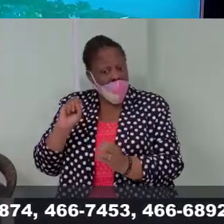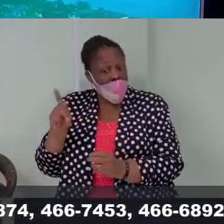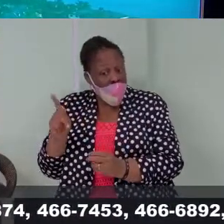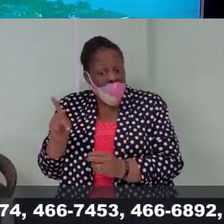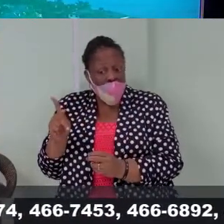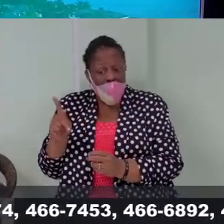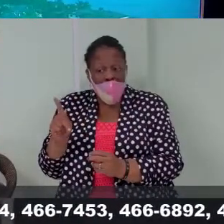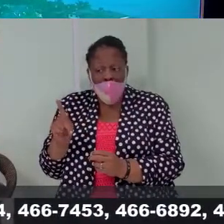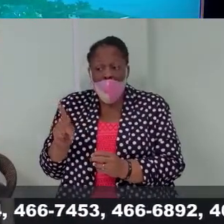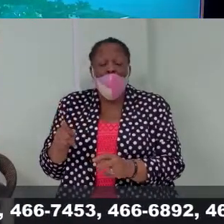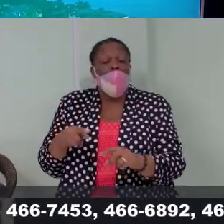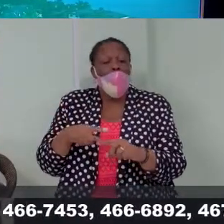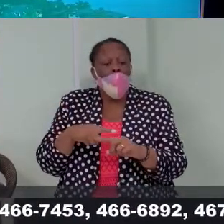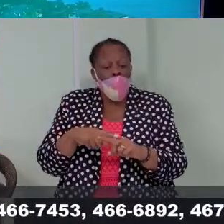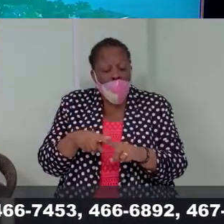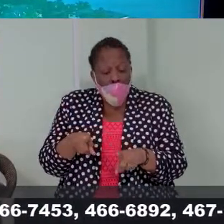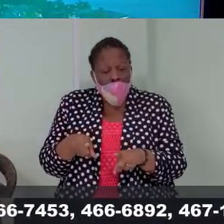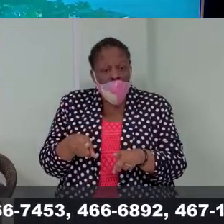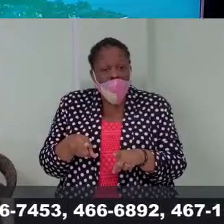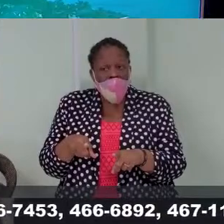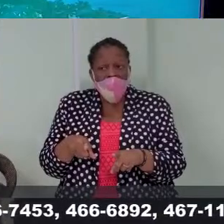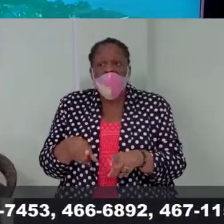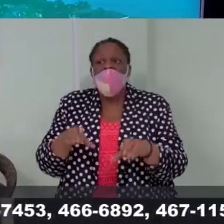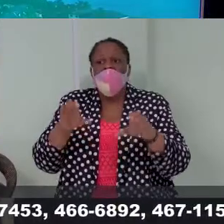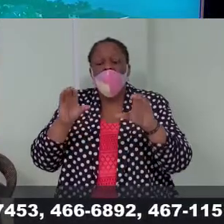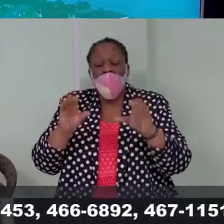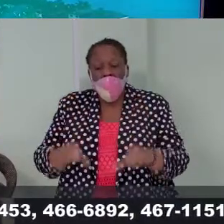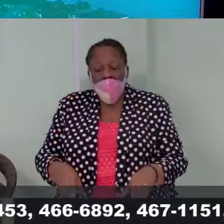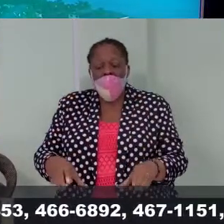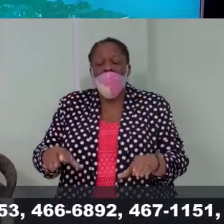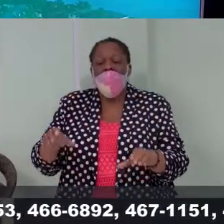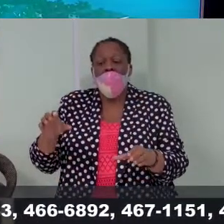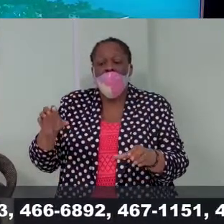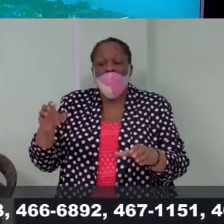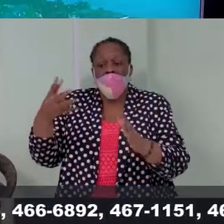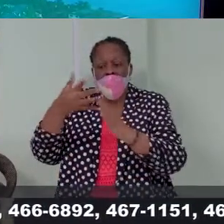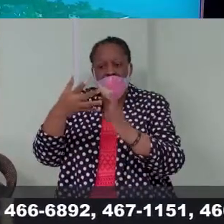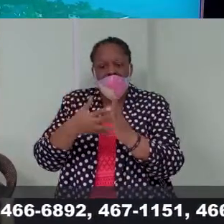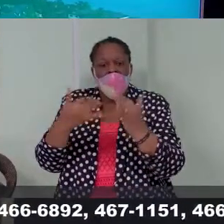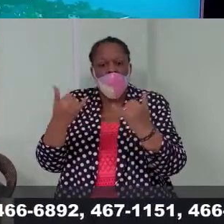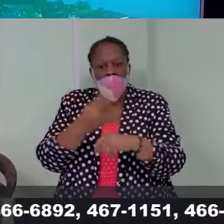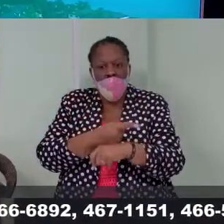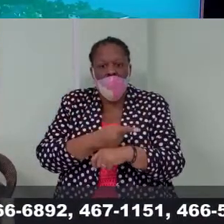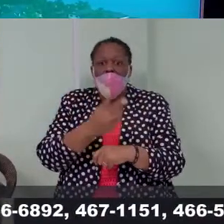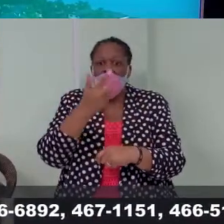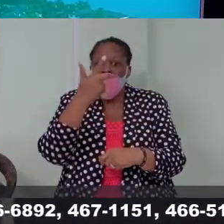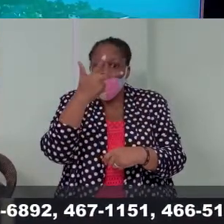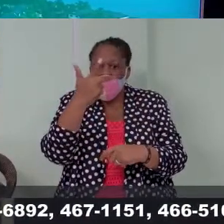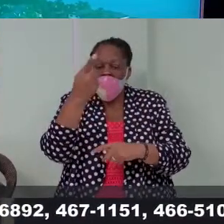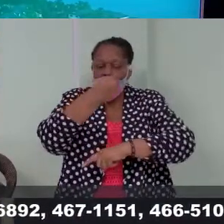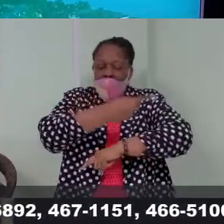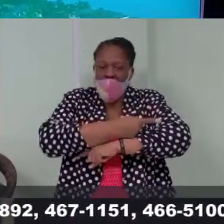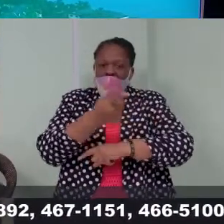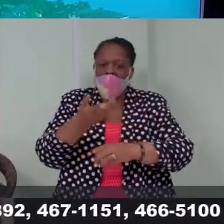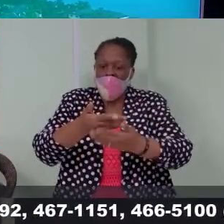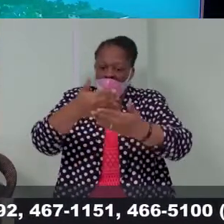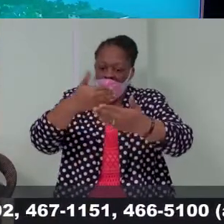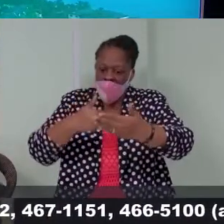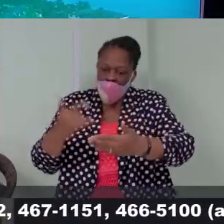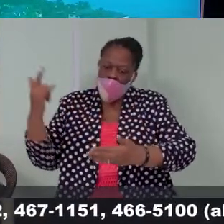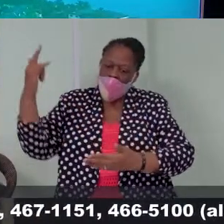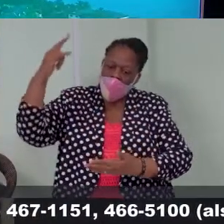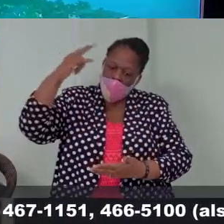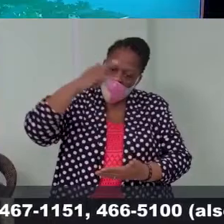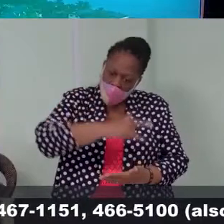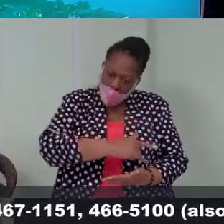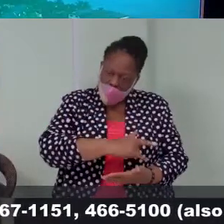today and get infected tomorrow. And that's one of the reasons why we have serial testing. And despite the fact that you would have